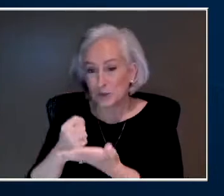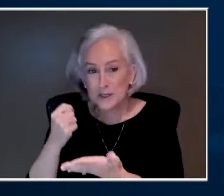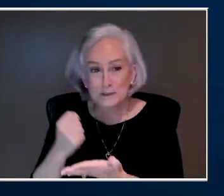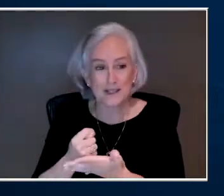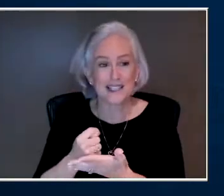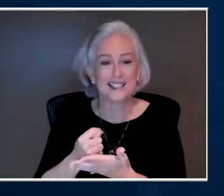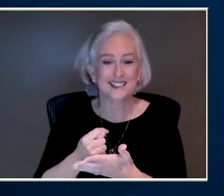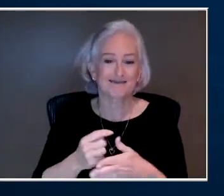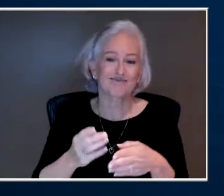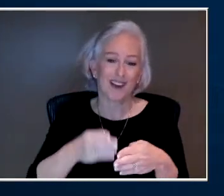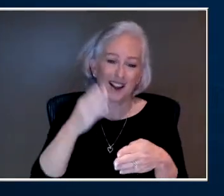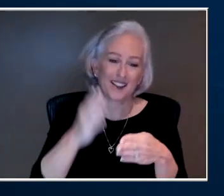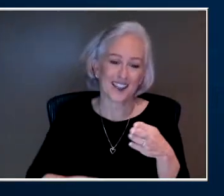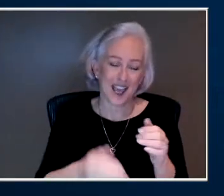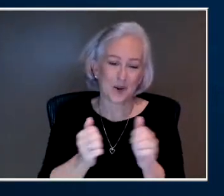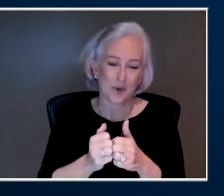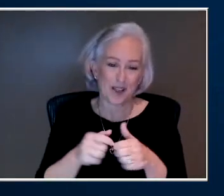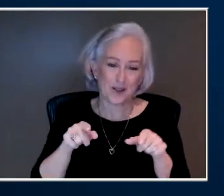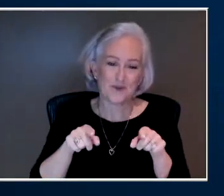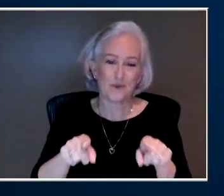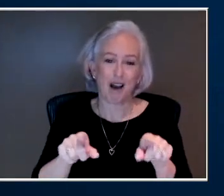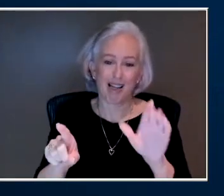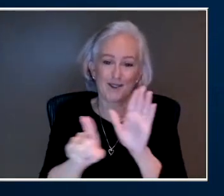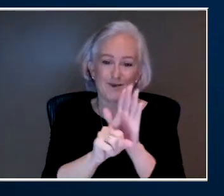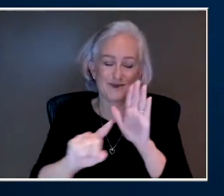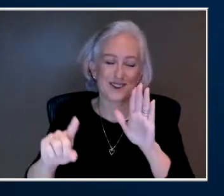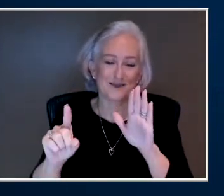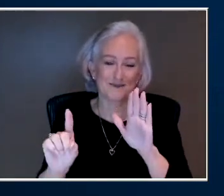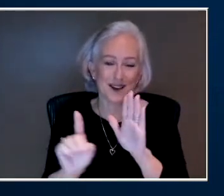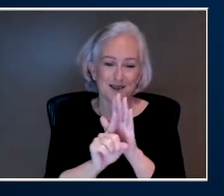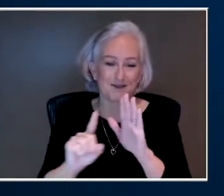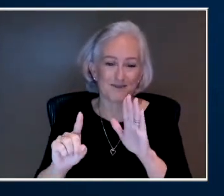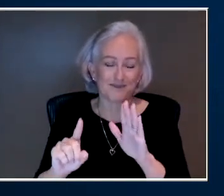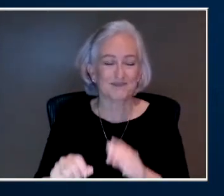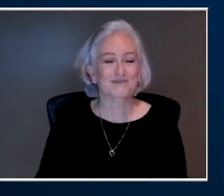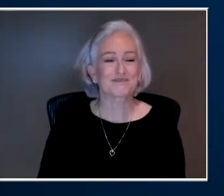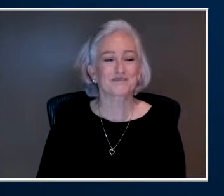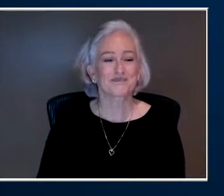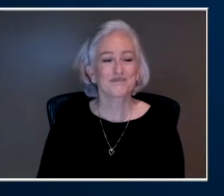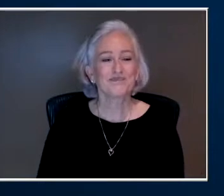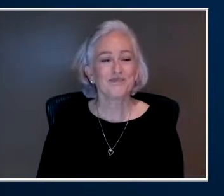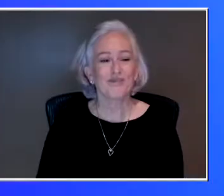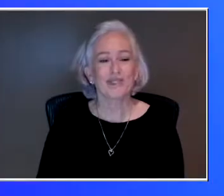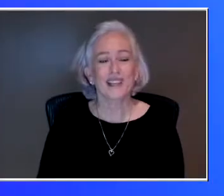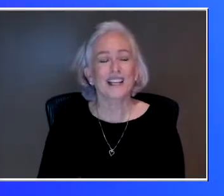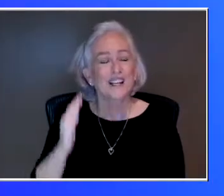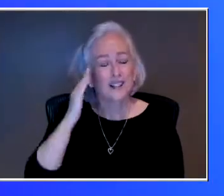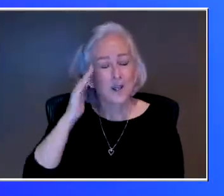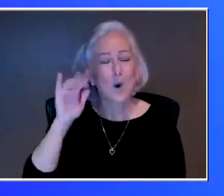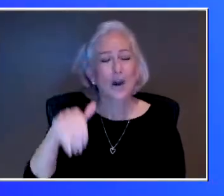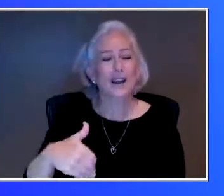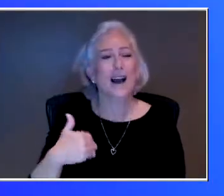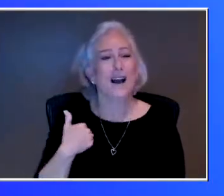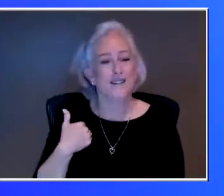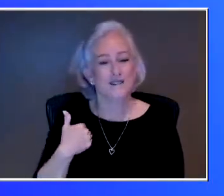ring the bell. It was just knowing that I had gotten